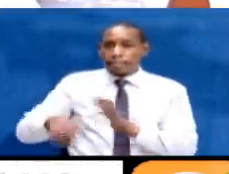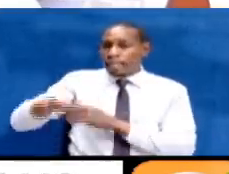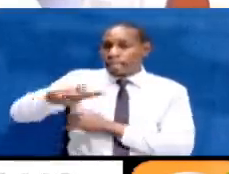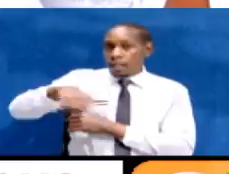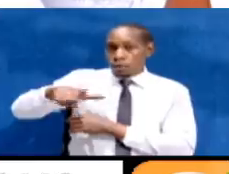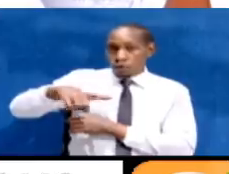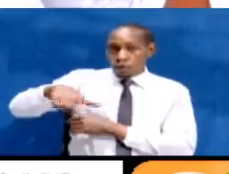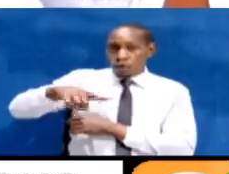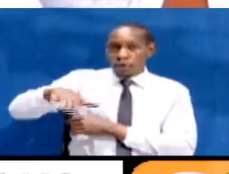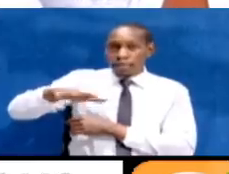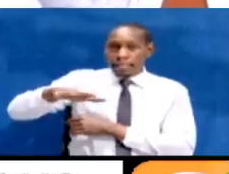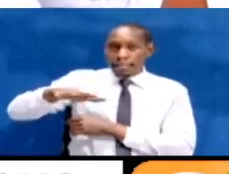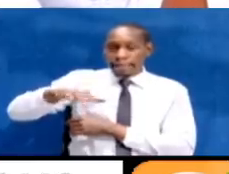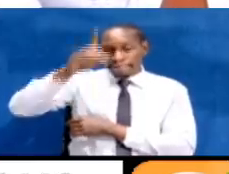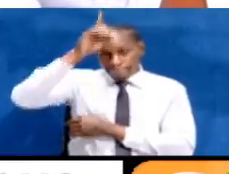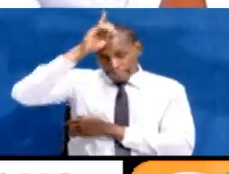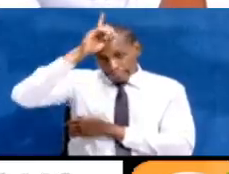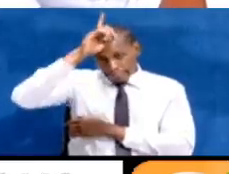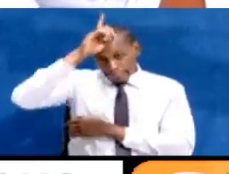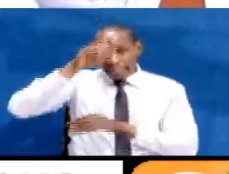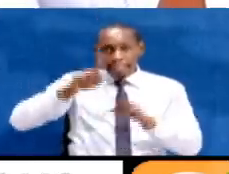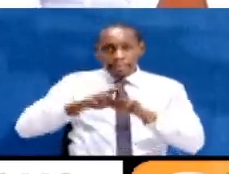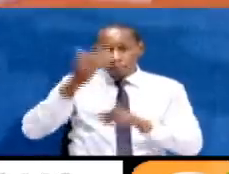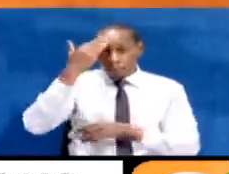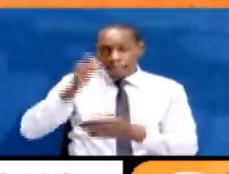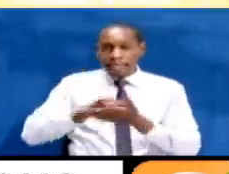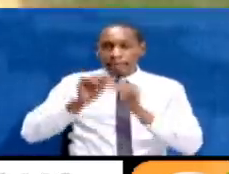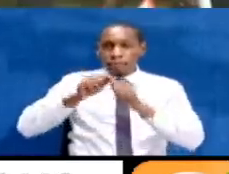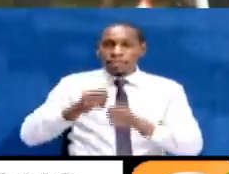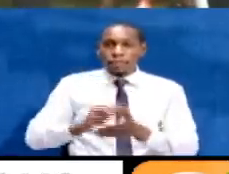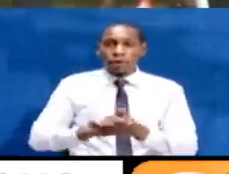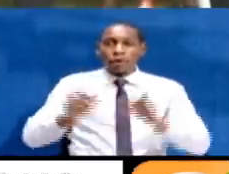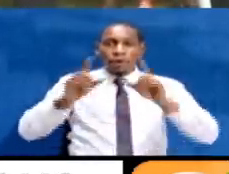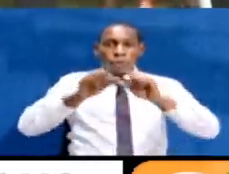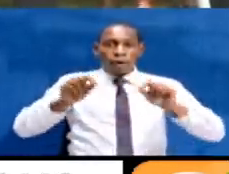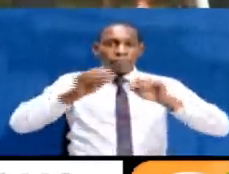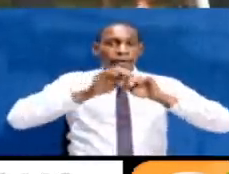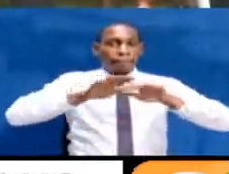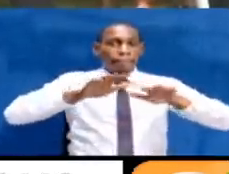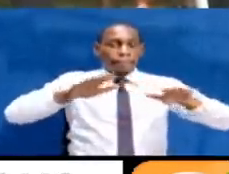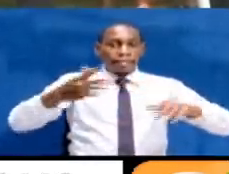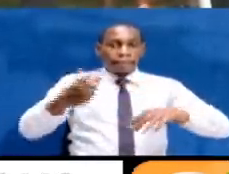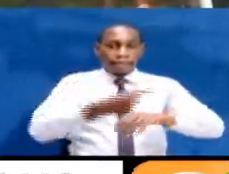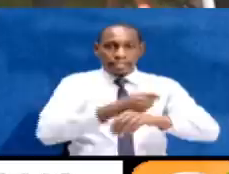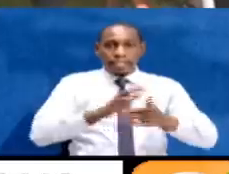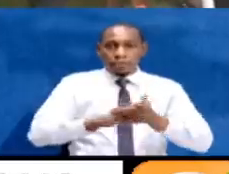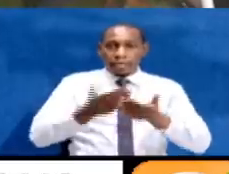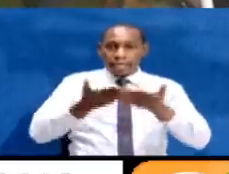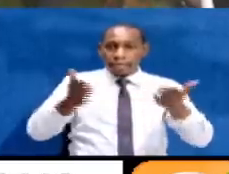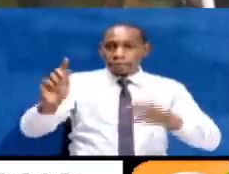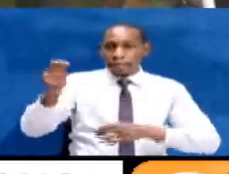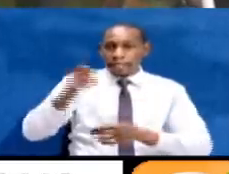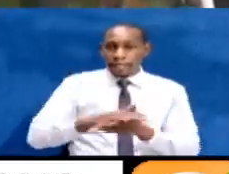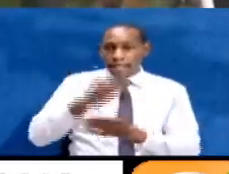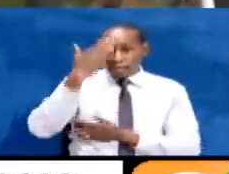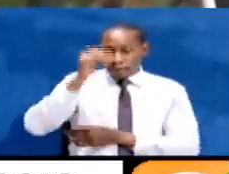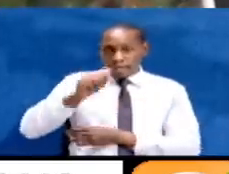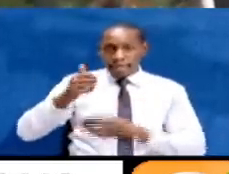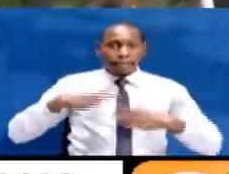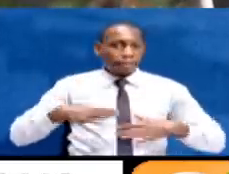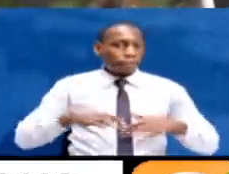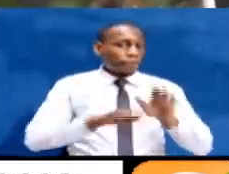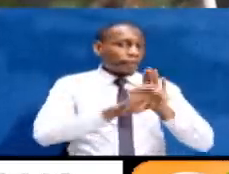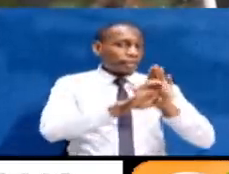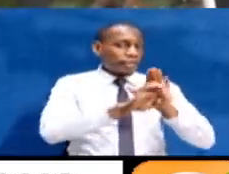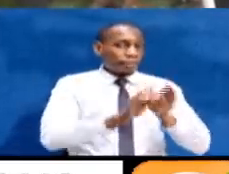local areas, in villages, so to say, so that they can spread the gospel of vaccination across the country. Because there are some people, for example,